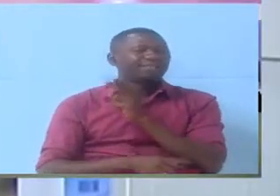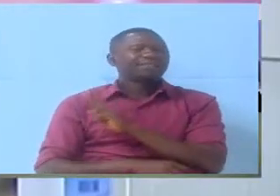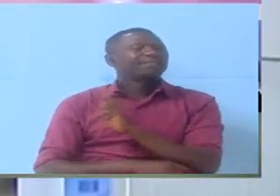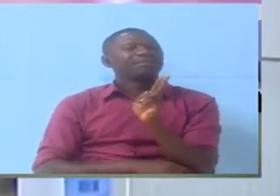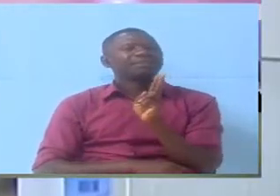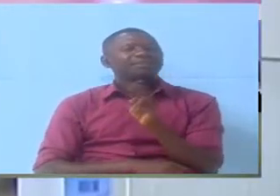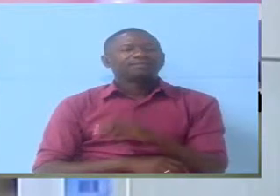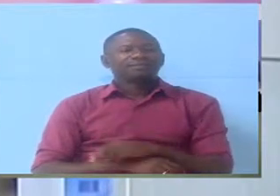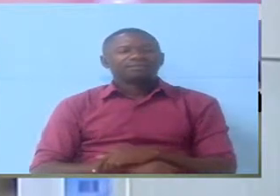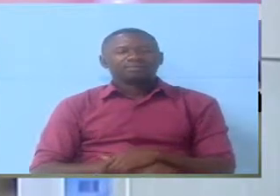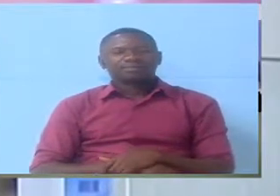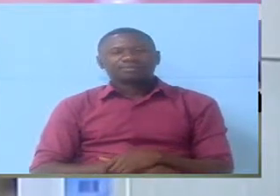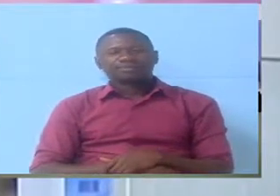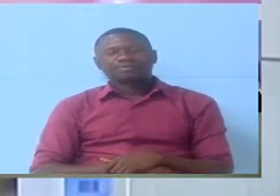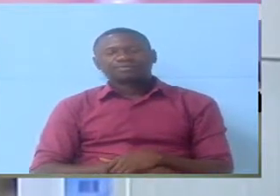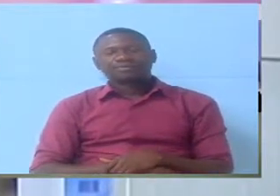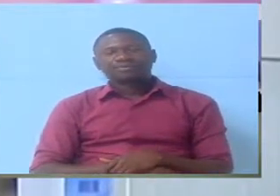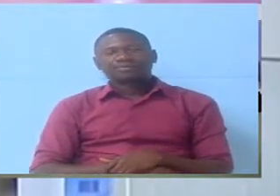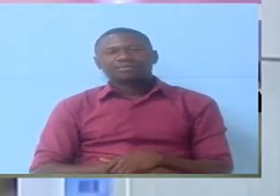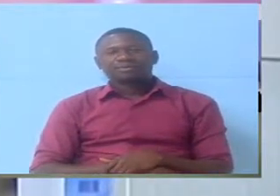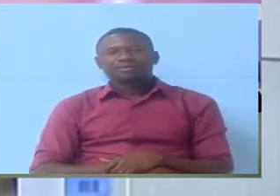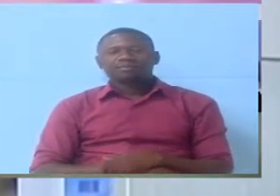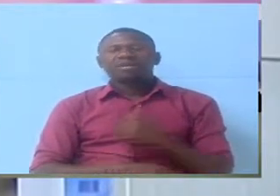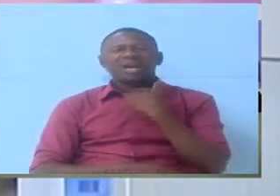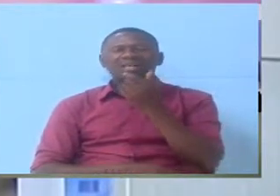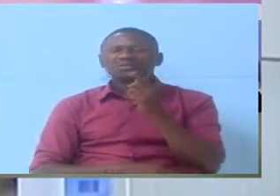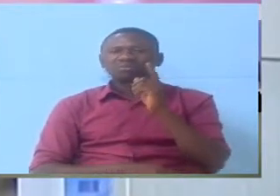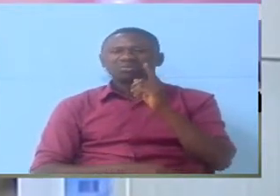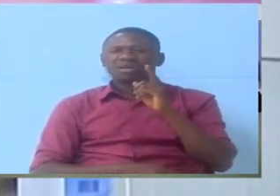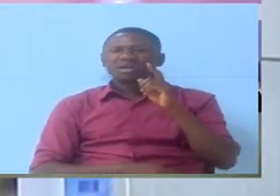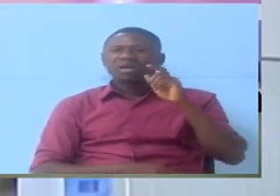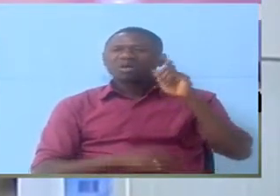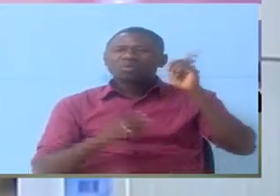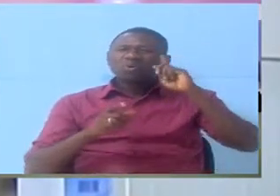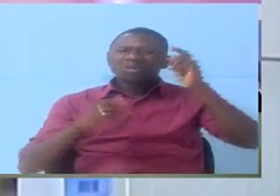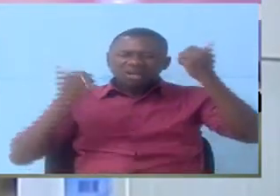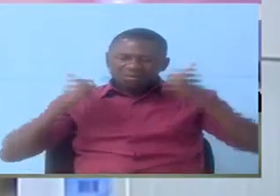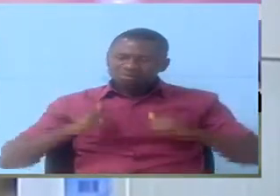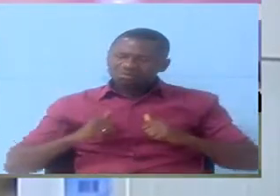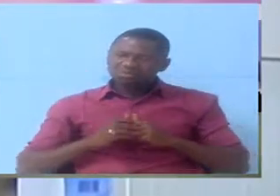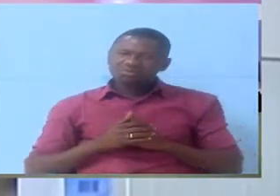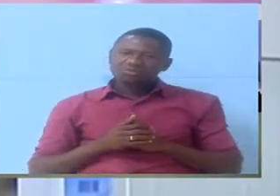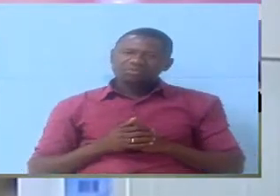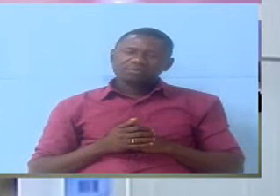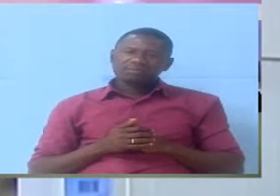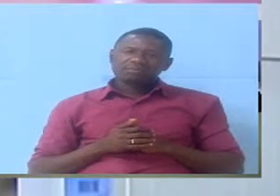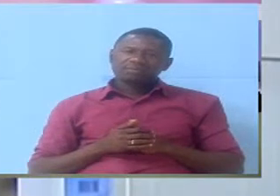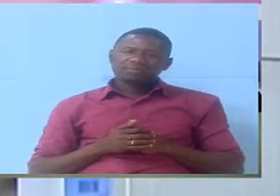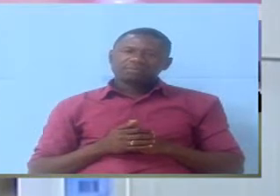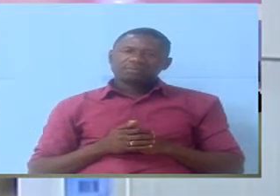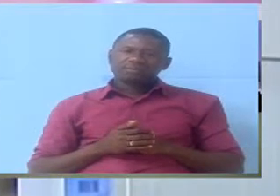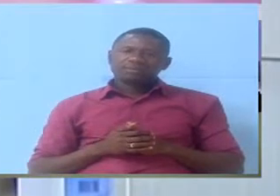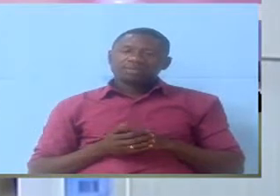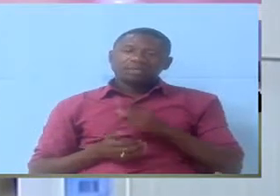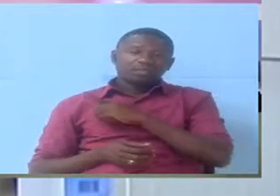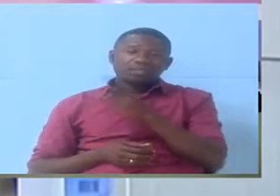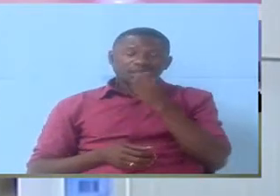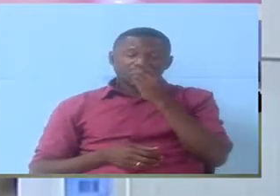well, things didn't go the right way. I said, what happened? He said, they say you should leave